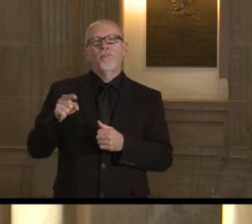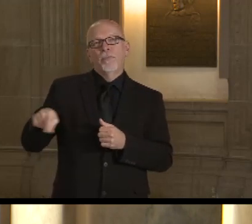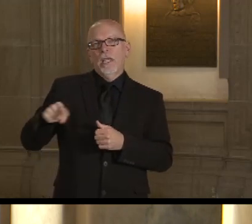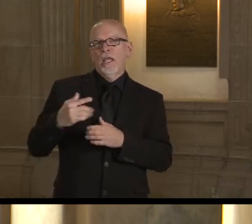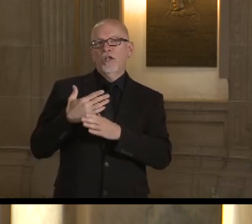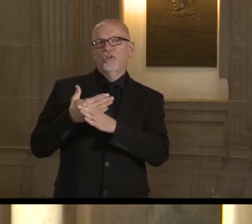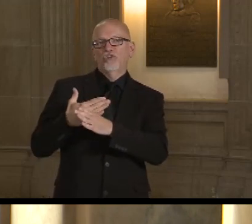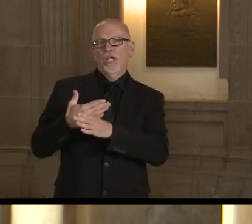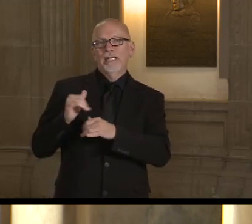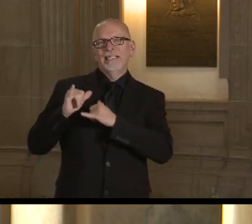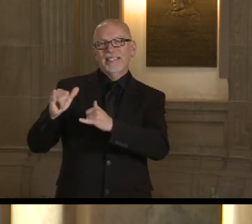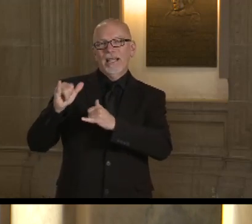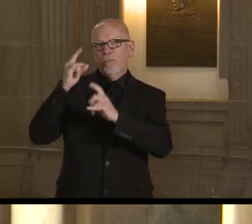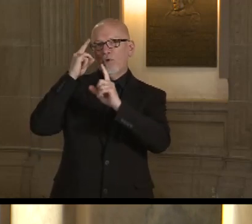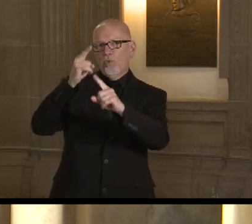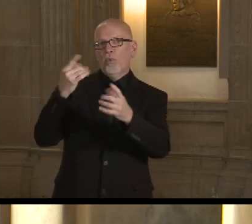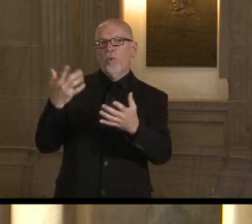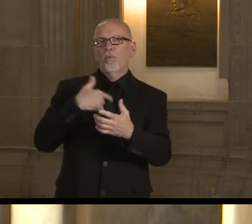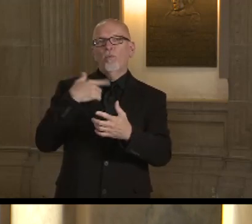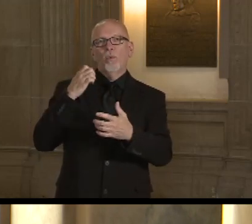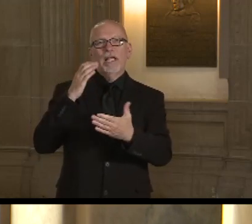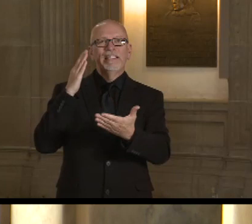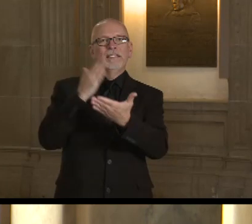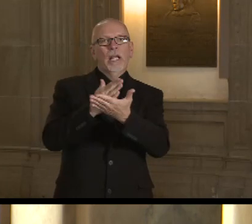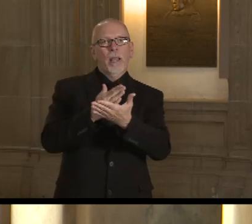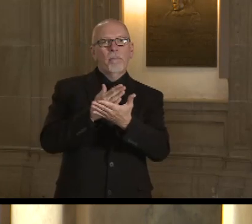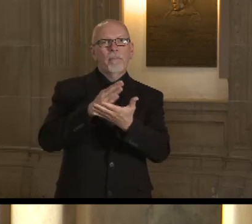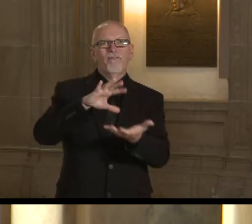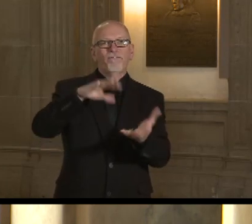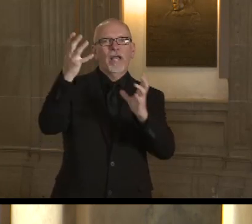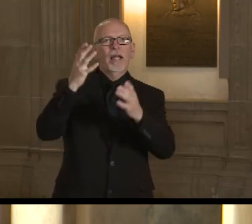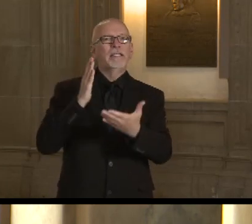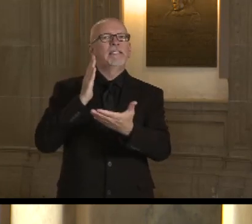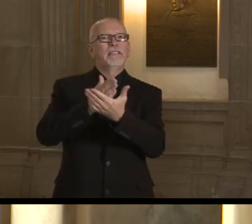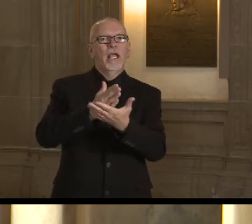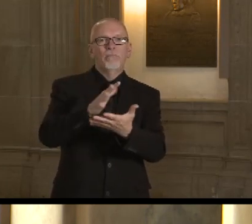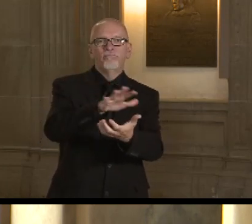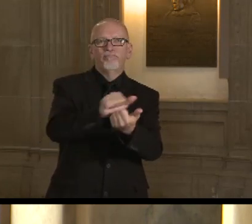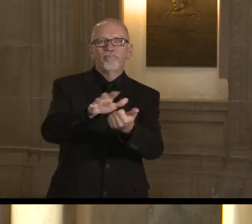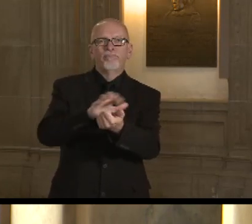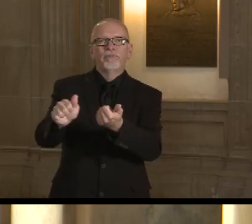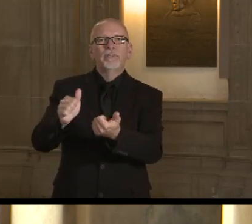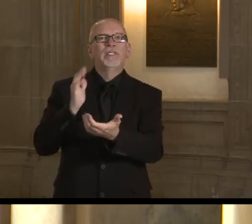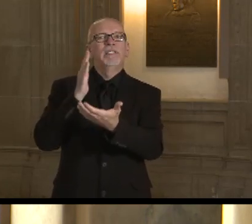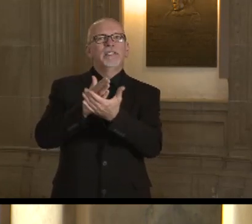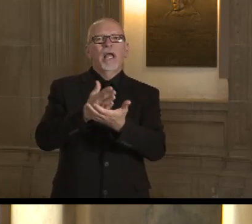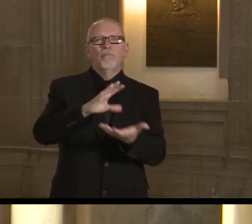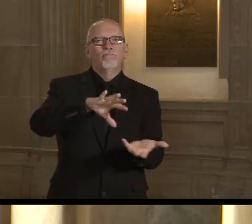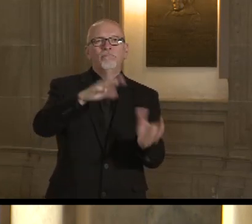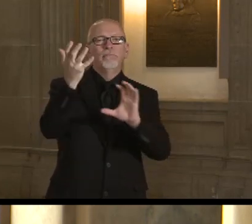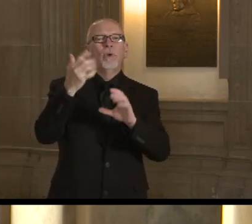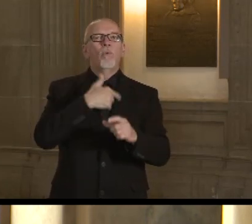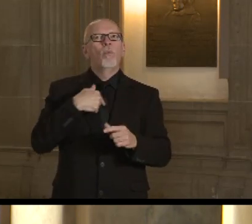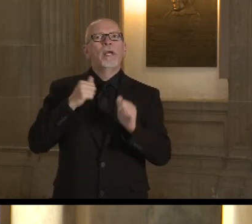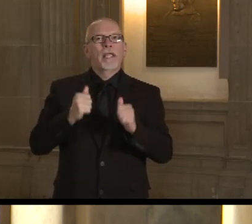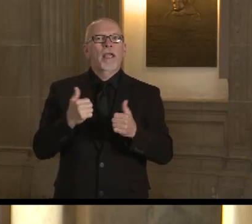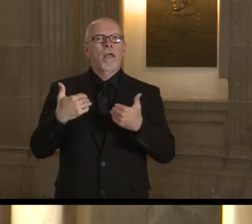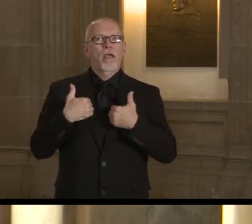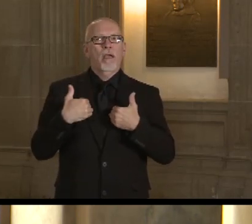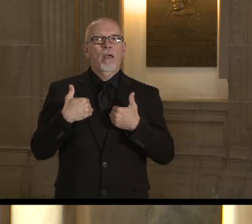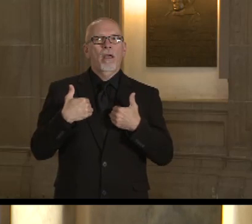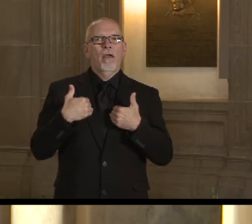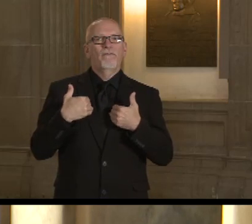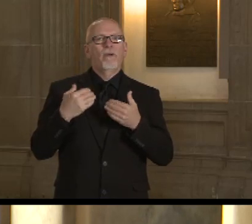share our same goal, and that is to stop the violence, stop the civil disorder, and stop the unrest so we can have